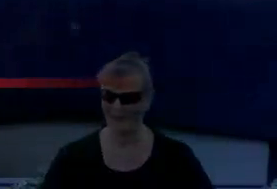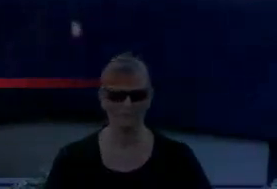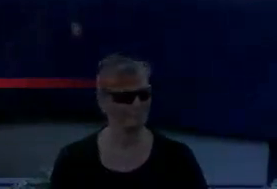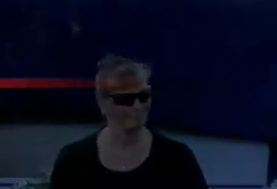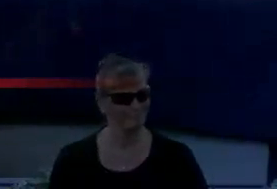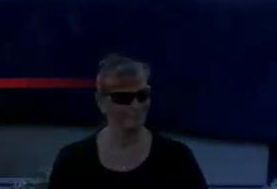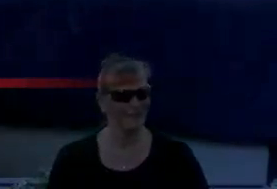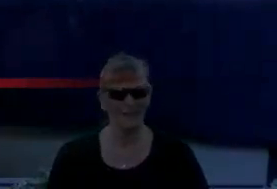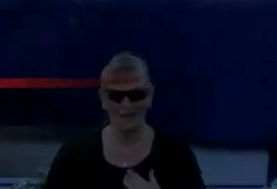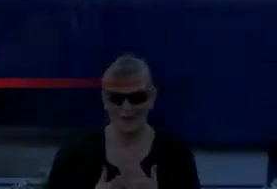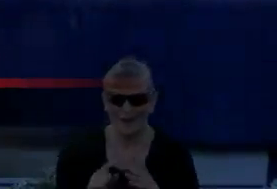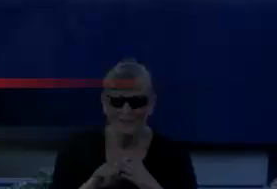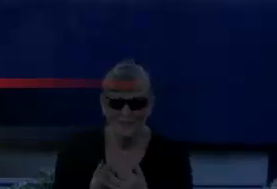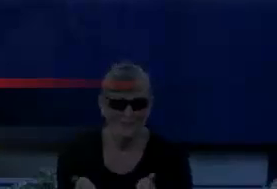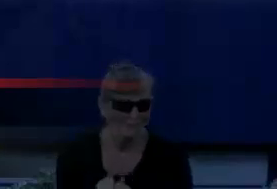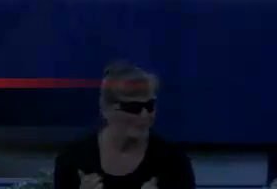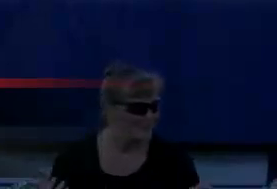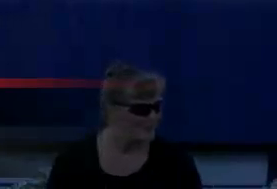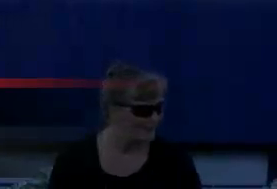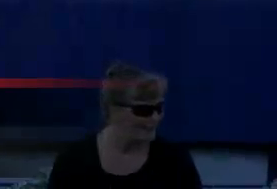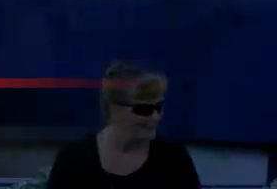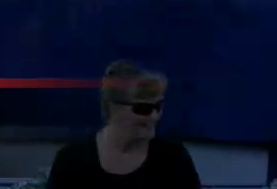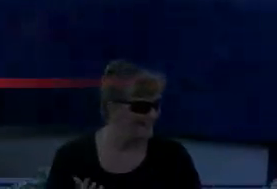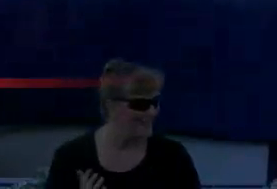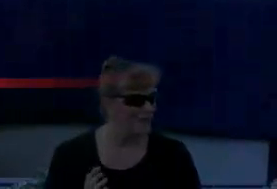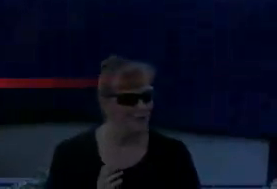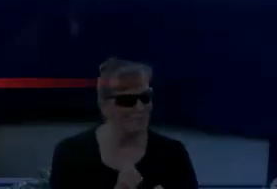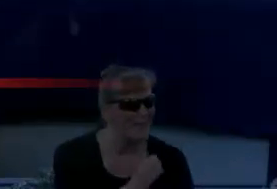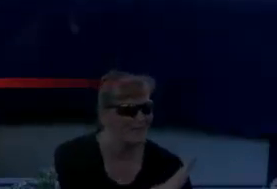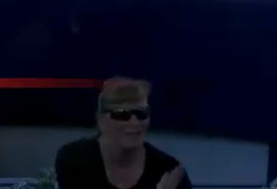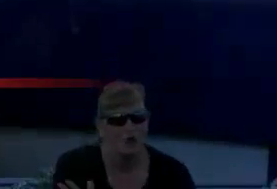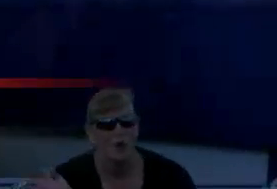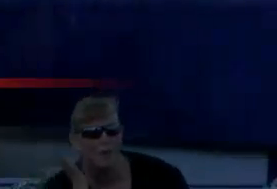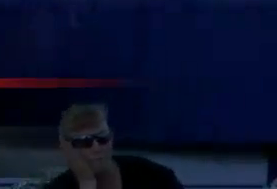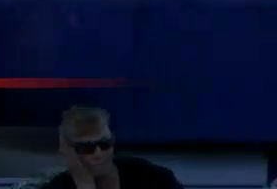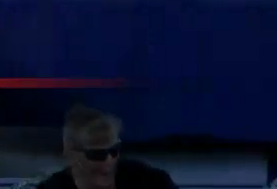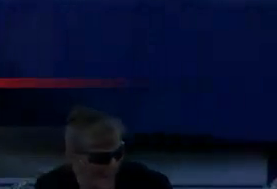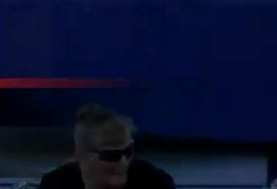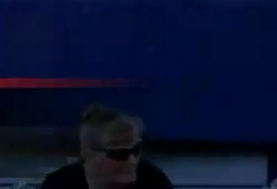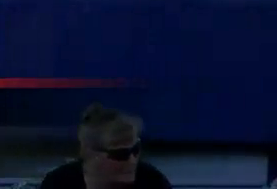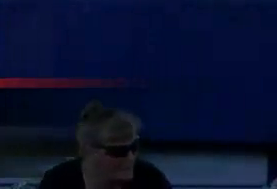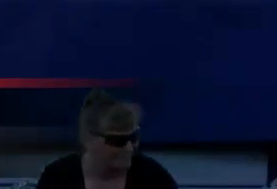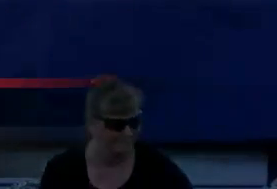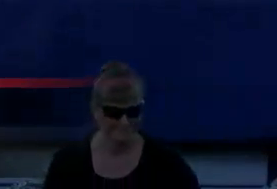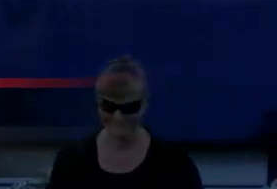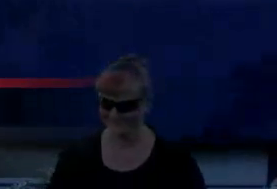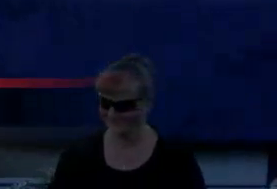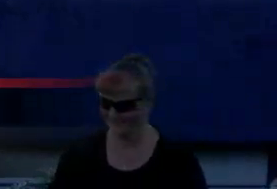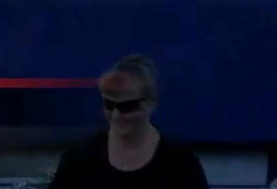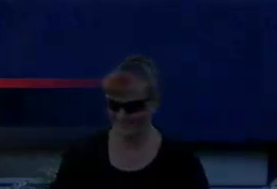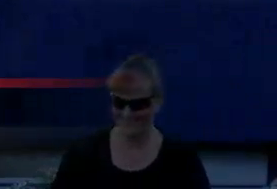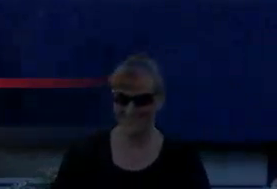It all starts with making your bed. Admiral William H. McRaven, a Navy SEAL